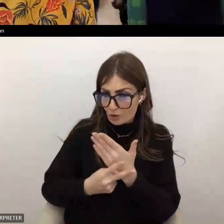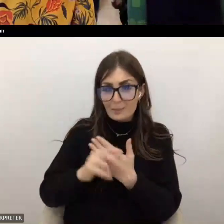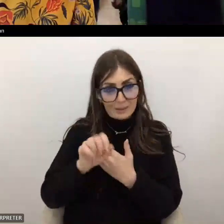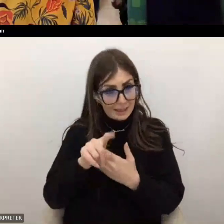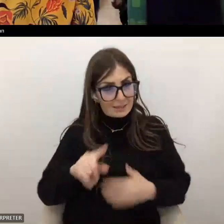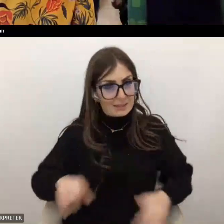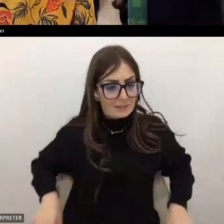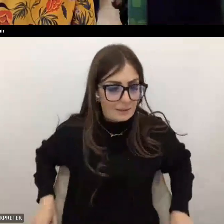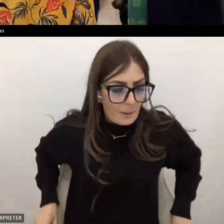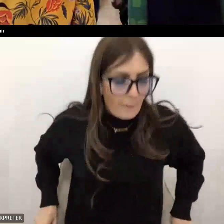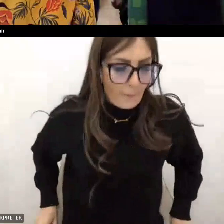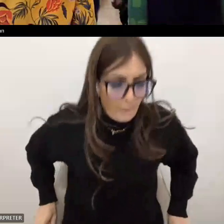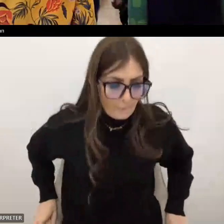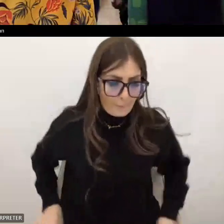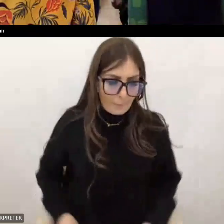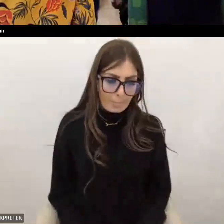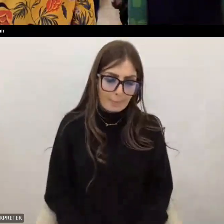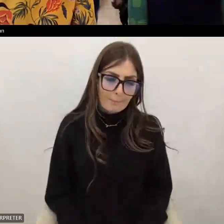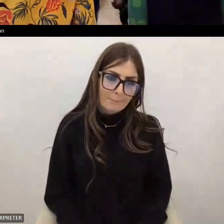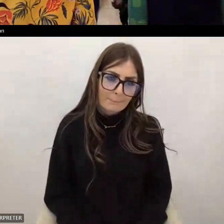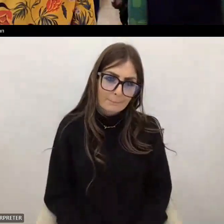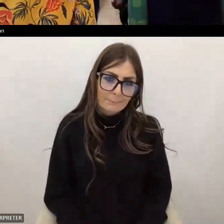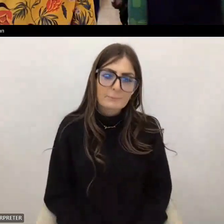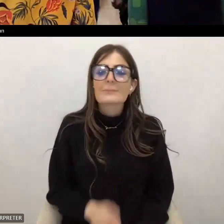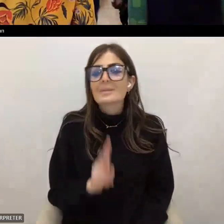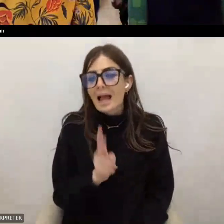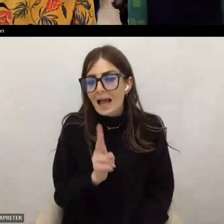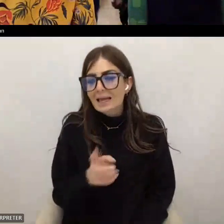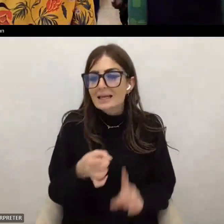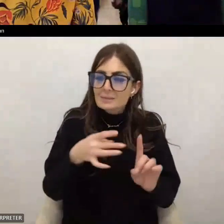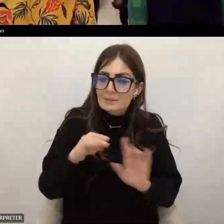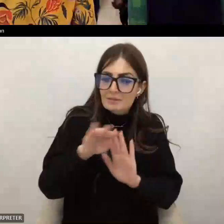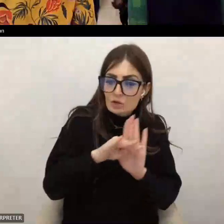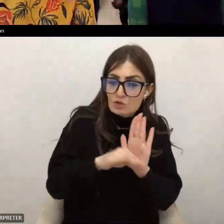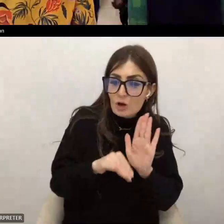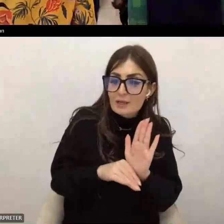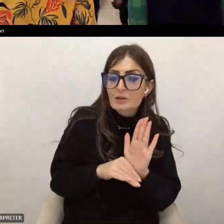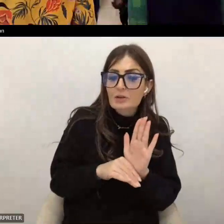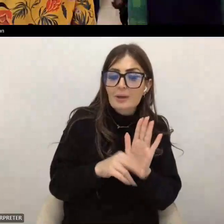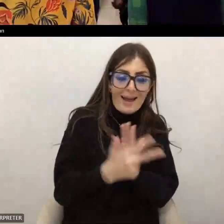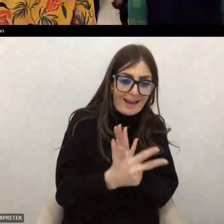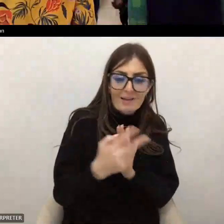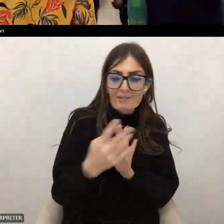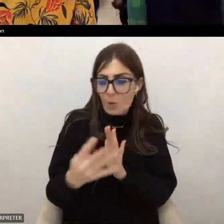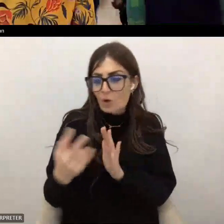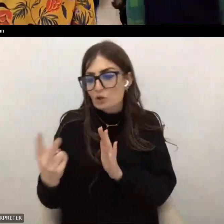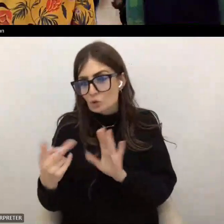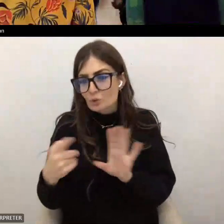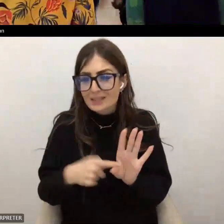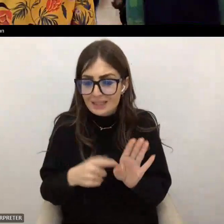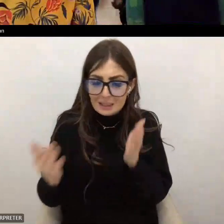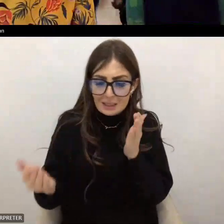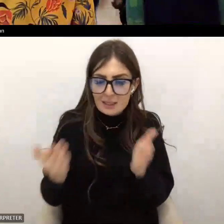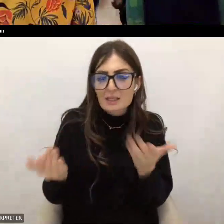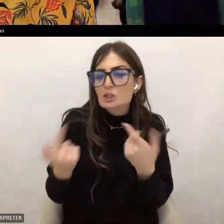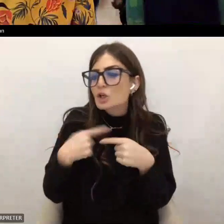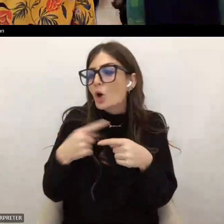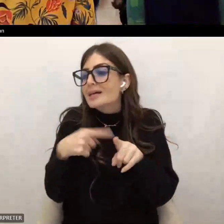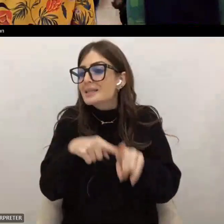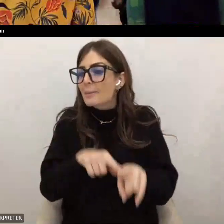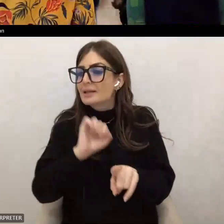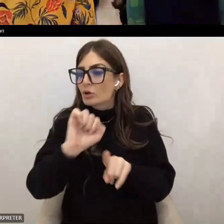be Again- annual program? Again, there's certain criteria between 8, 4 and 2 years. So you would be looking at what